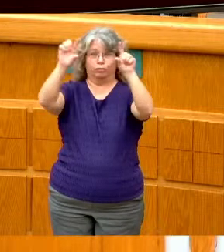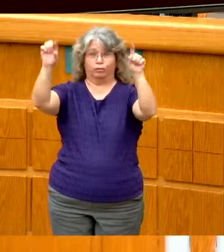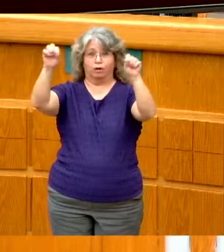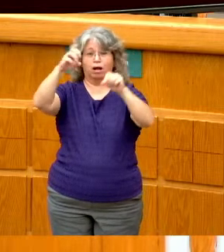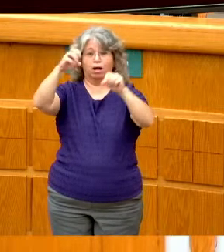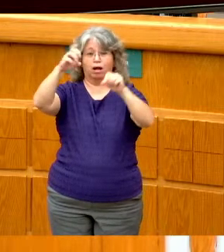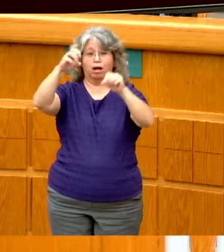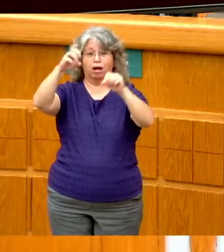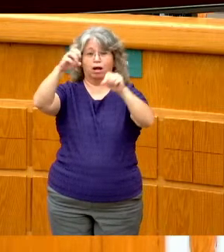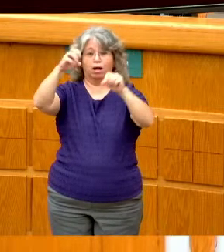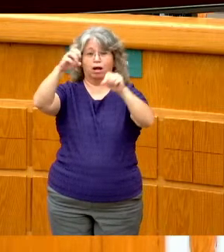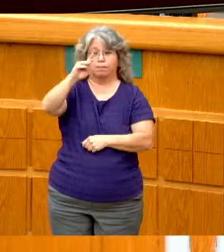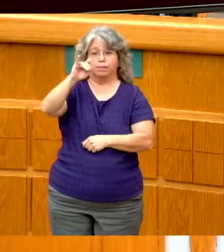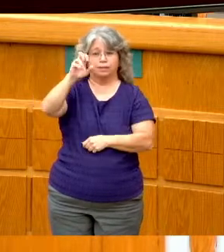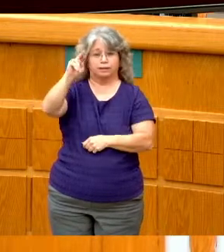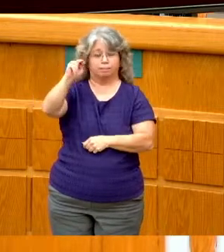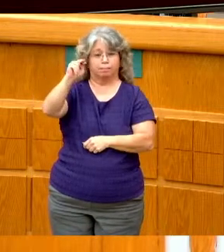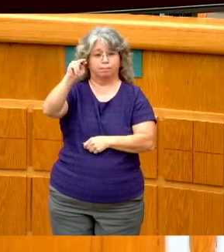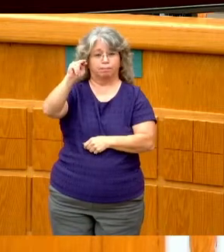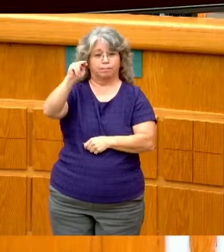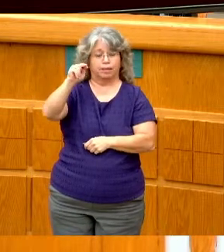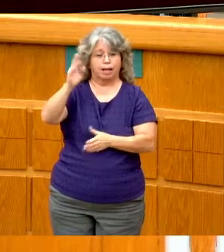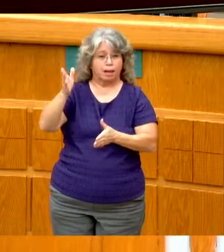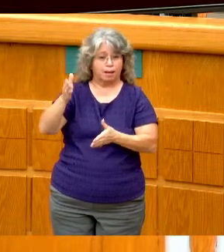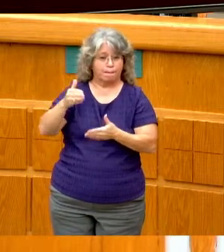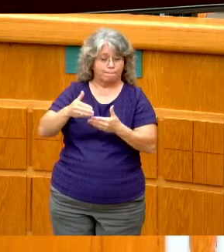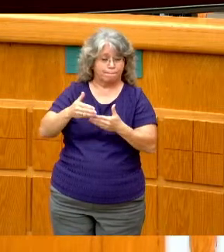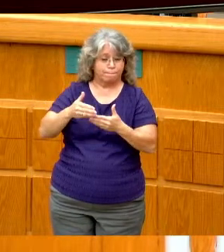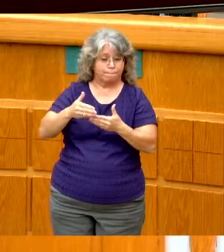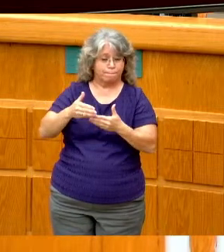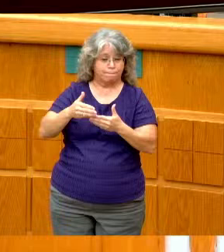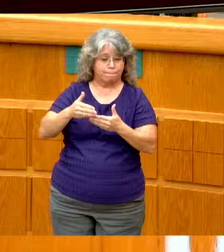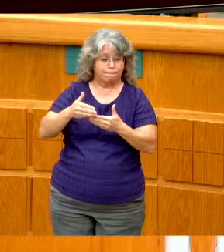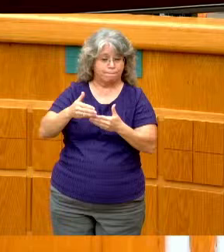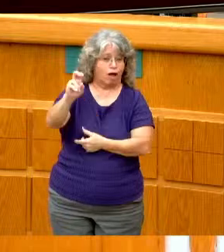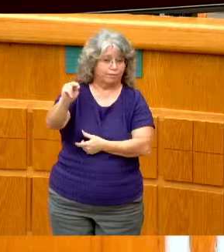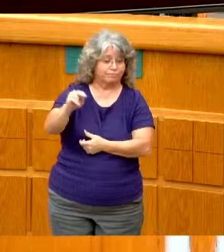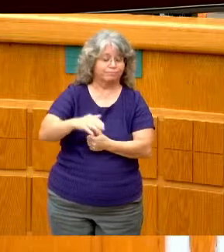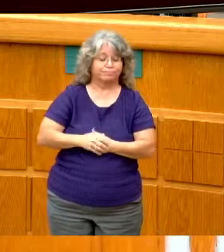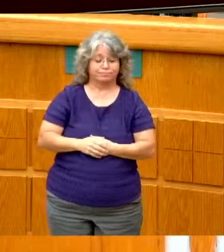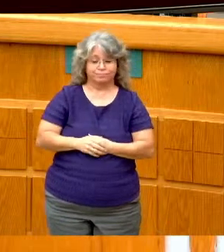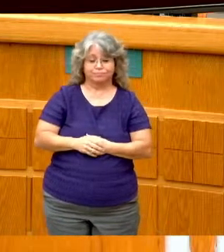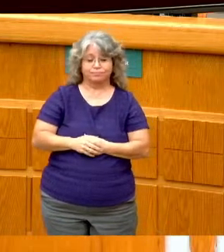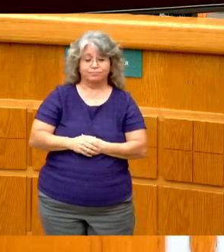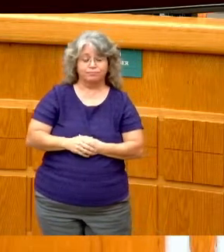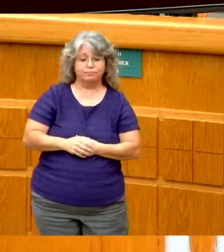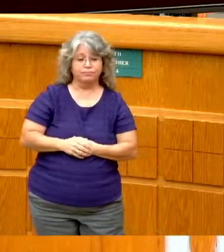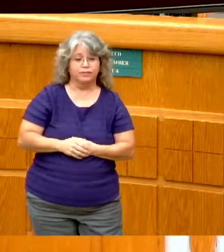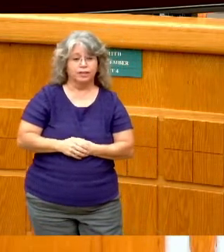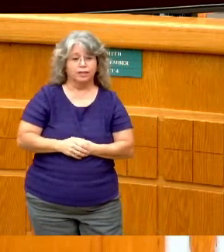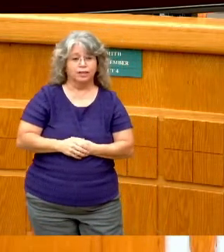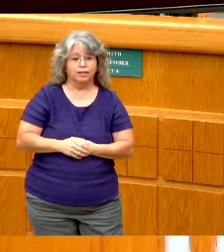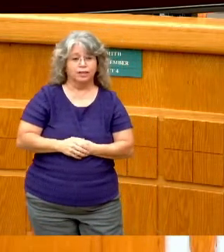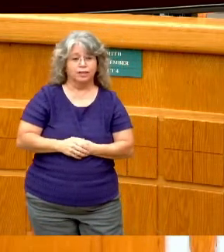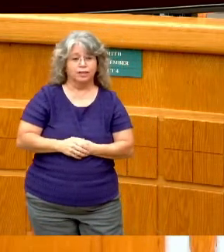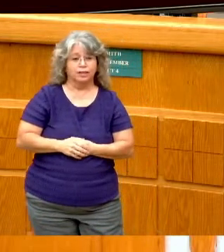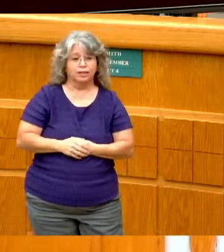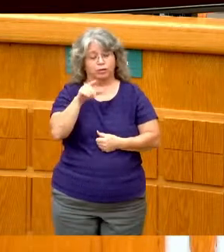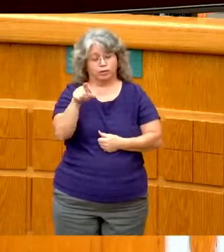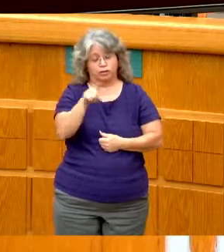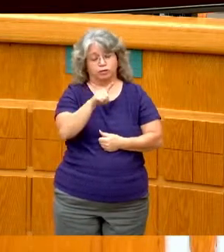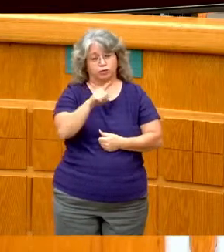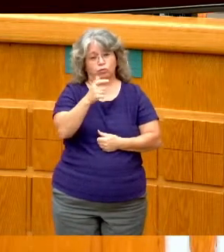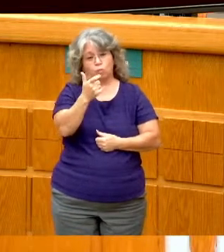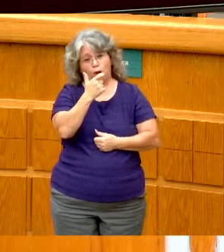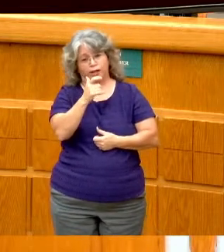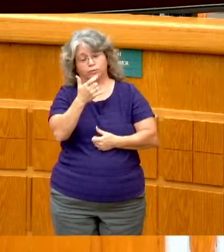it on. And I know that you know, because you watch these COVID briefings, that was the very analogy, the very metaphor that